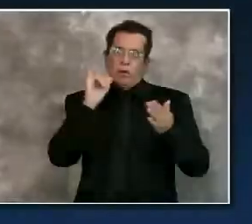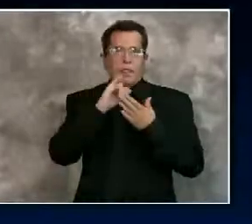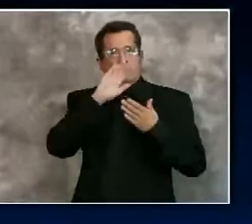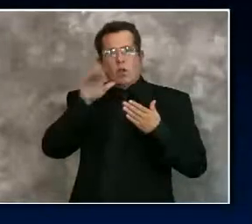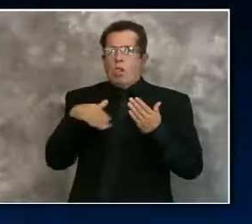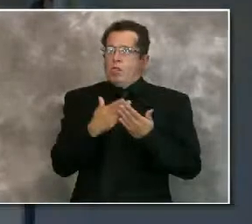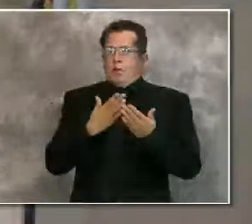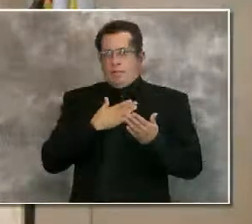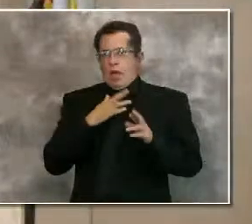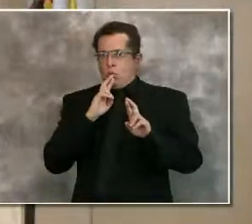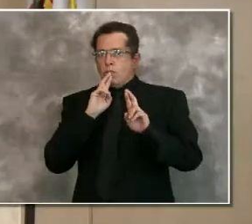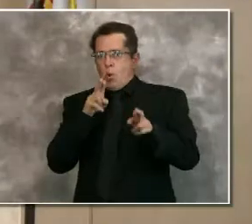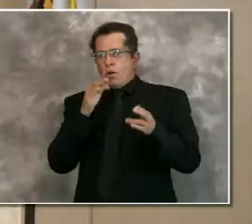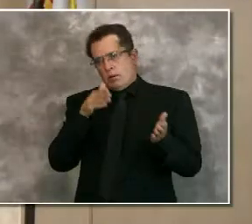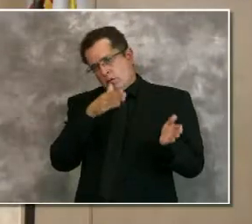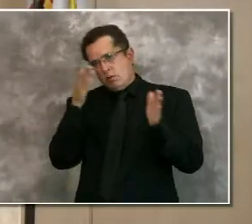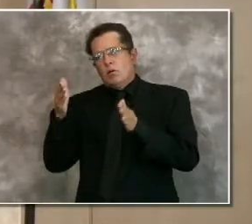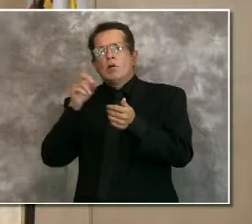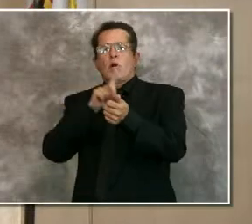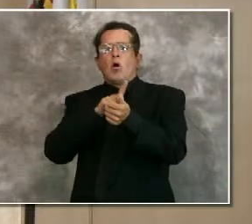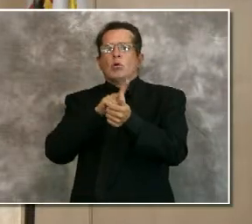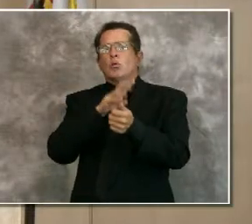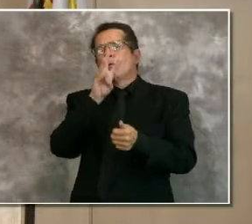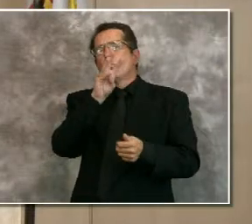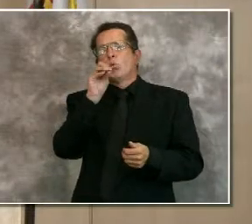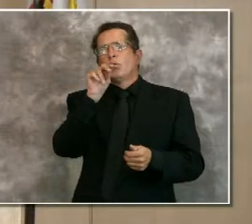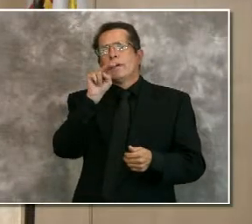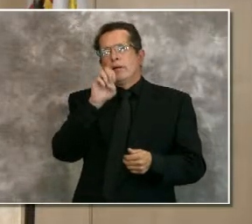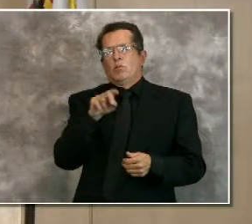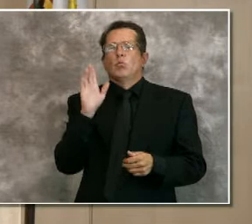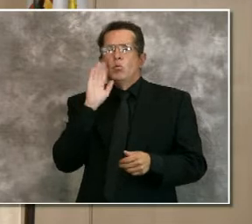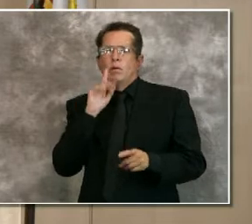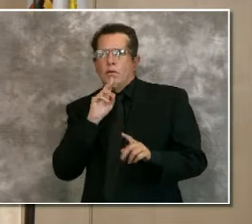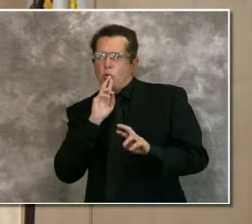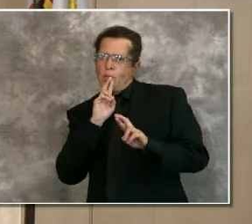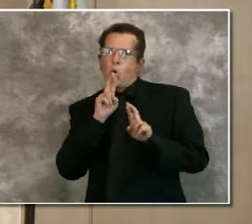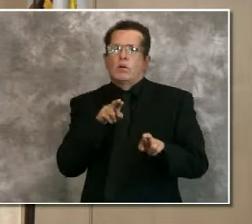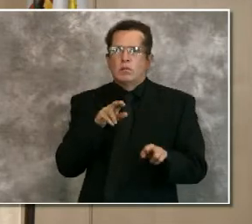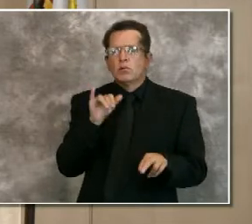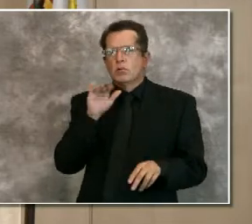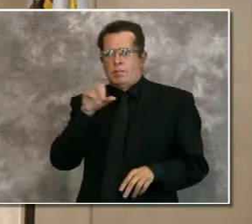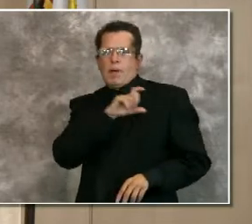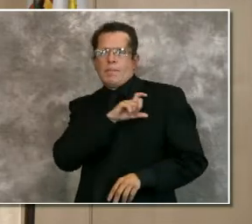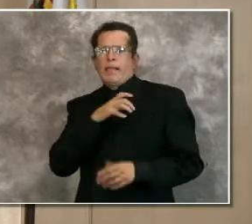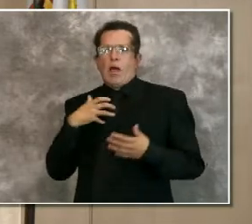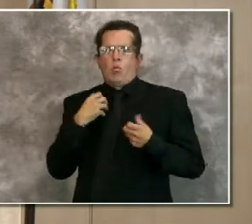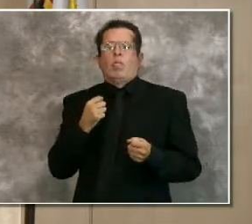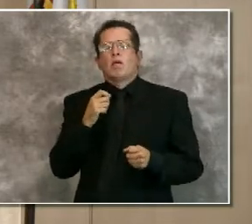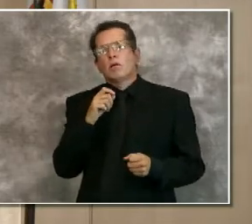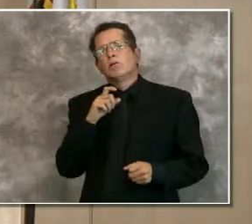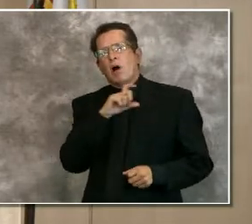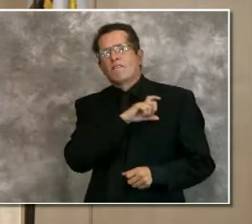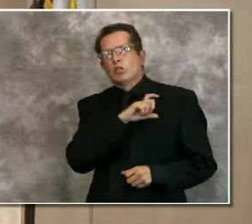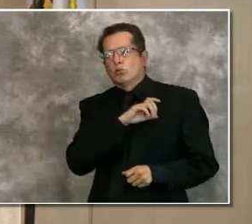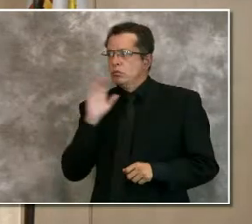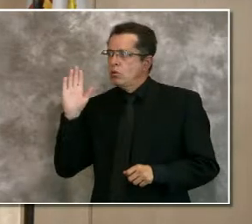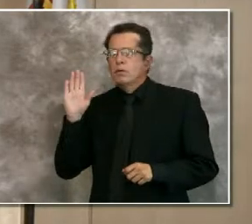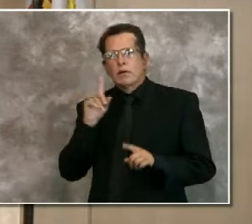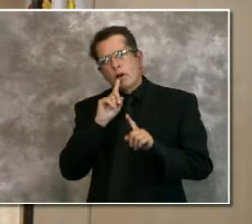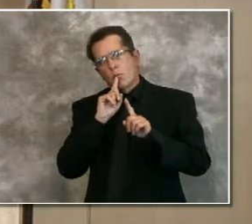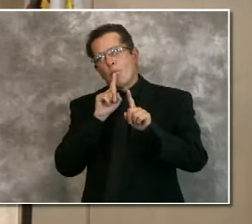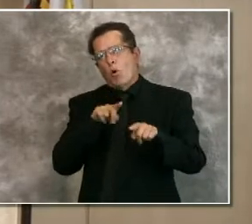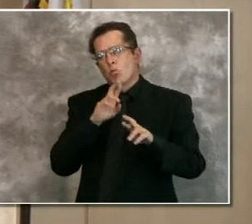of the report. I'll now turn it over to Dr. Wooten for her public health officer's update.